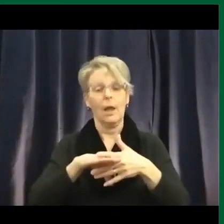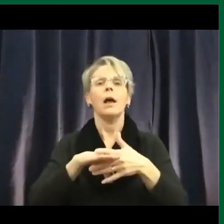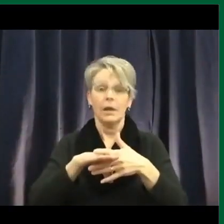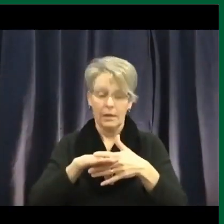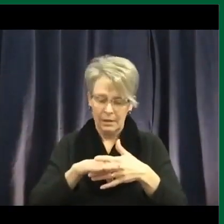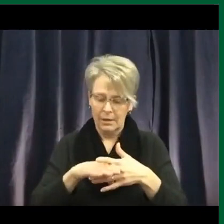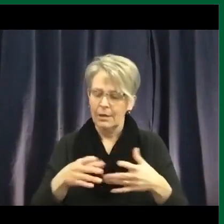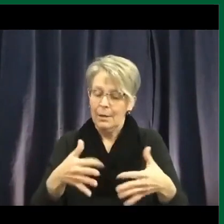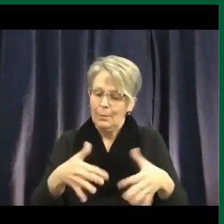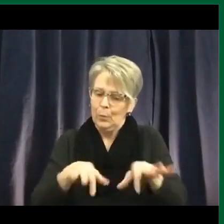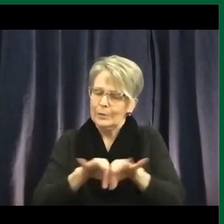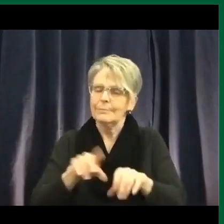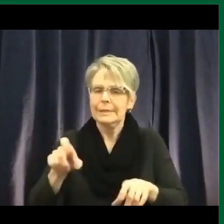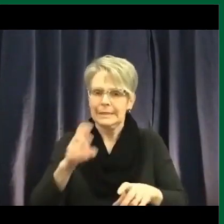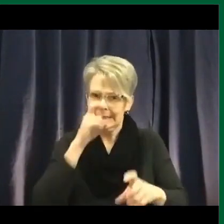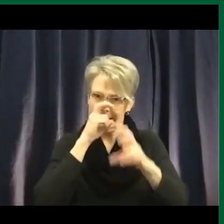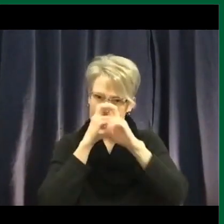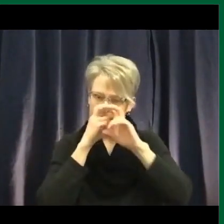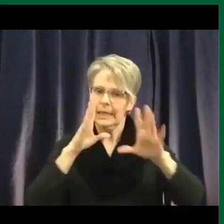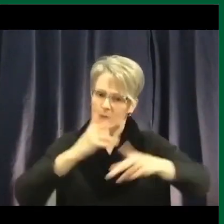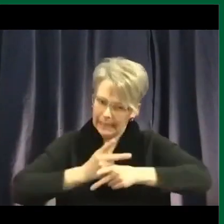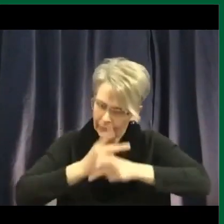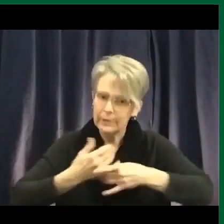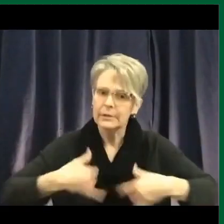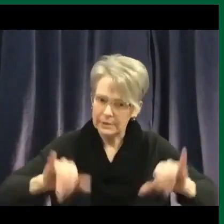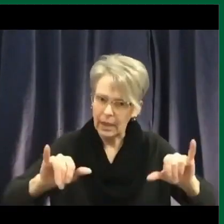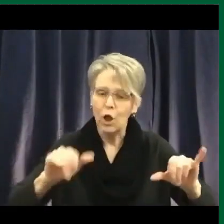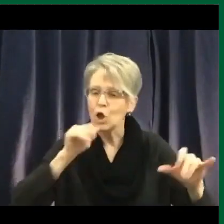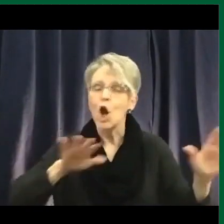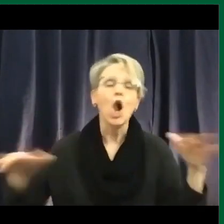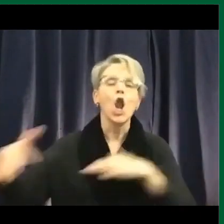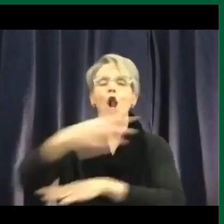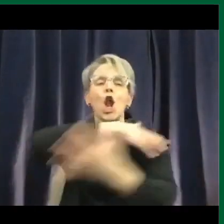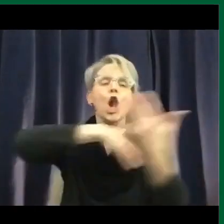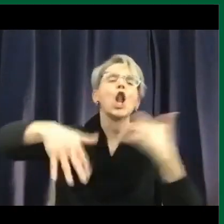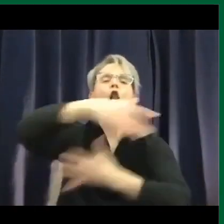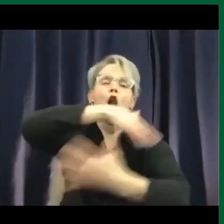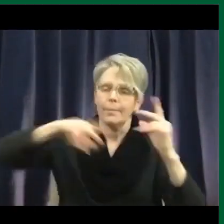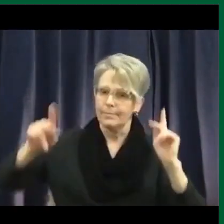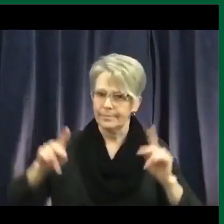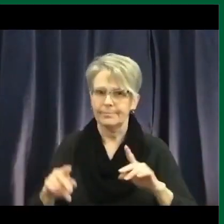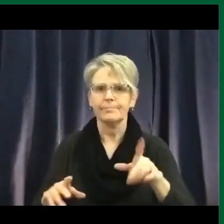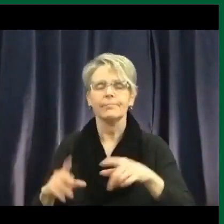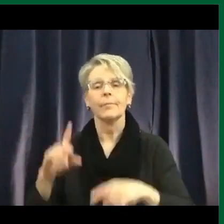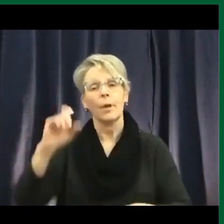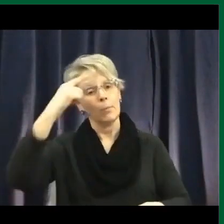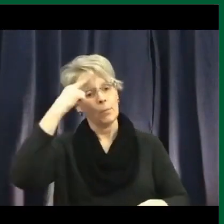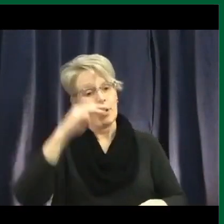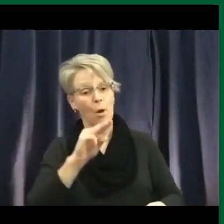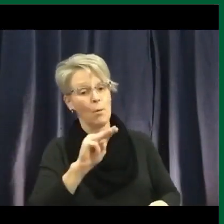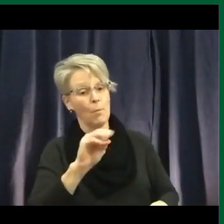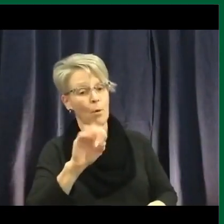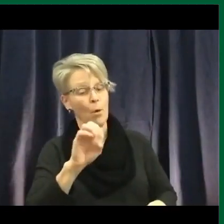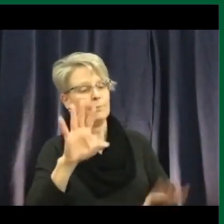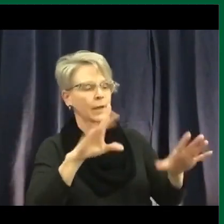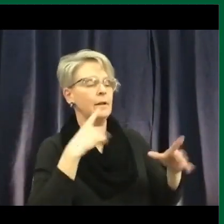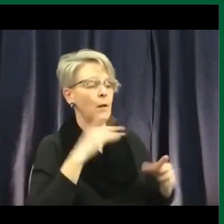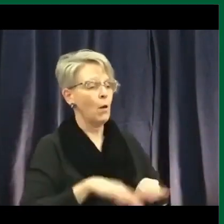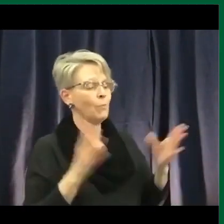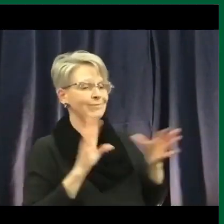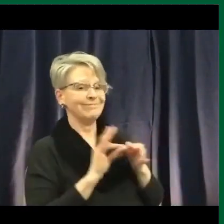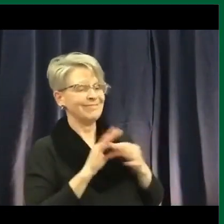extra vigilant over those measures as well. And I would just say, and this goes back to some of the comments I made in my opening comments,